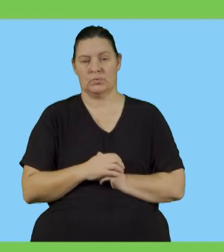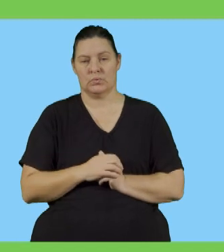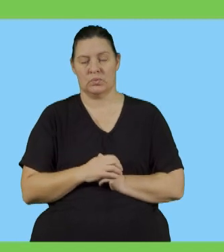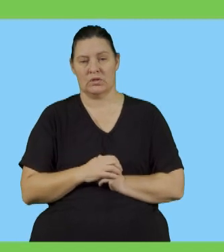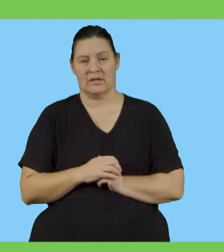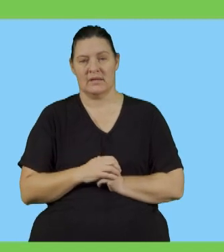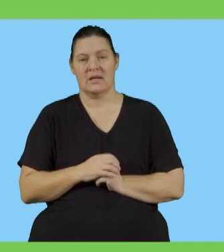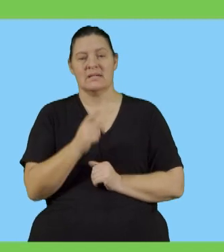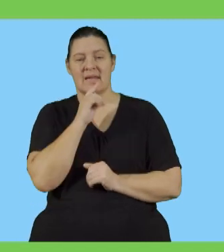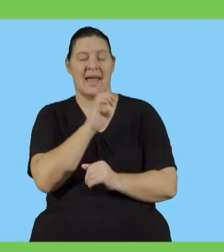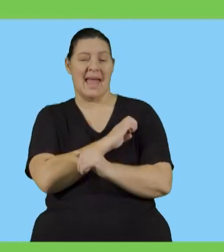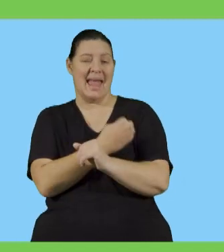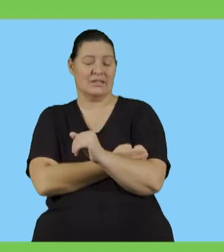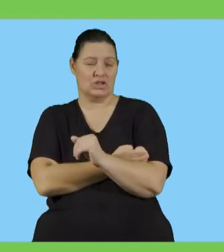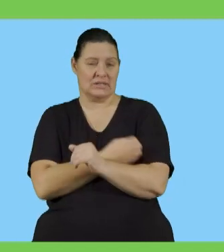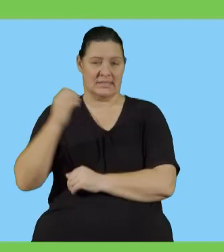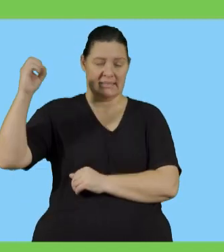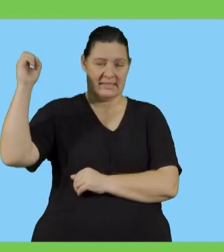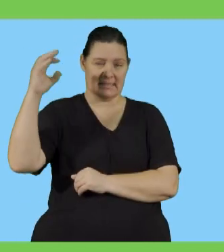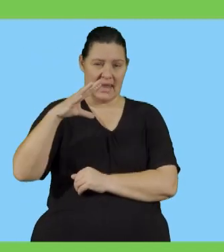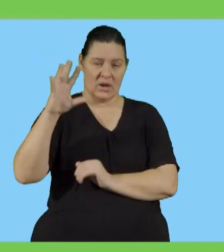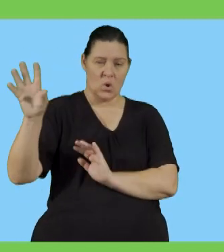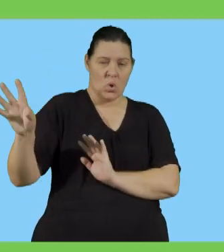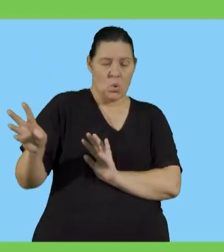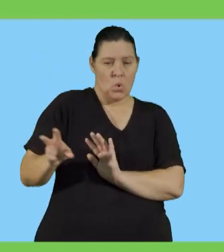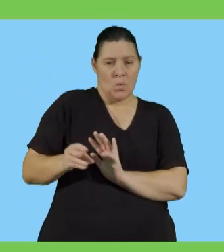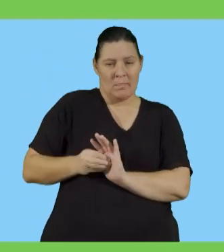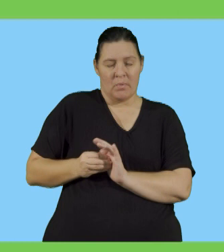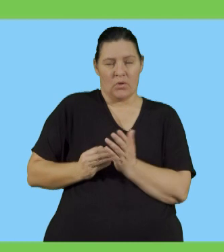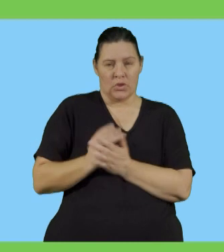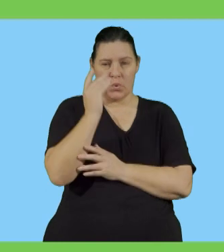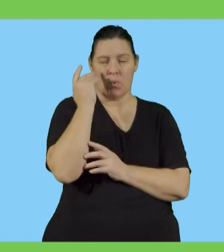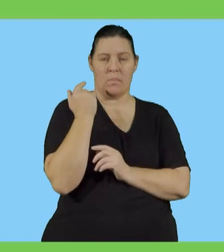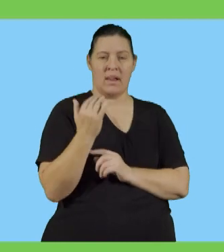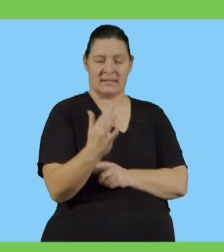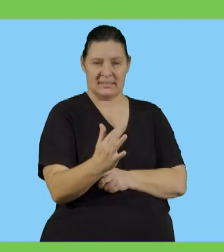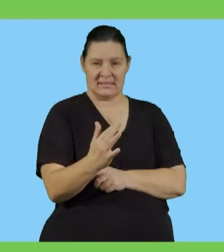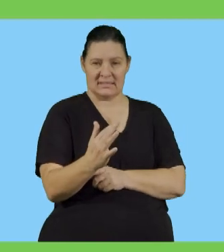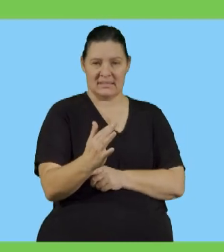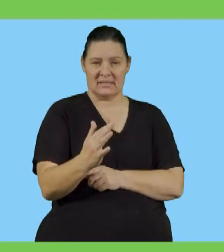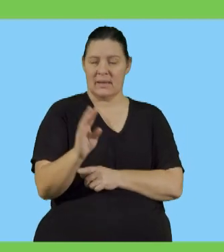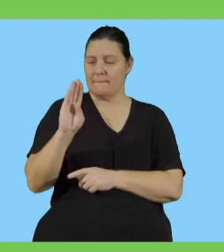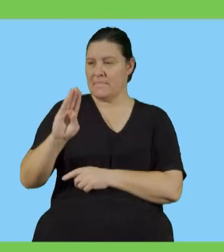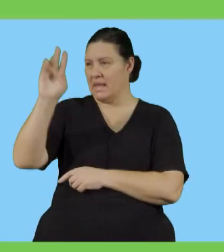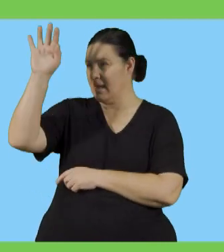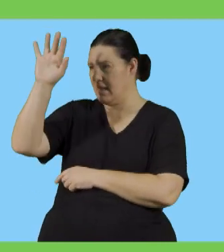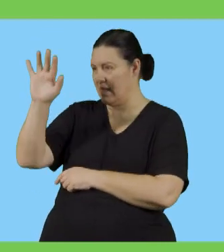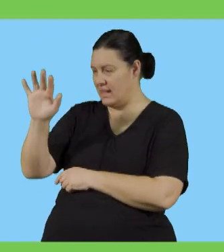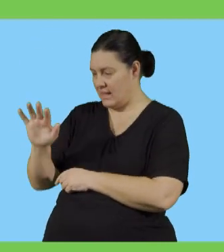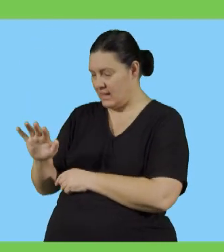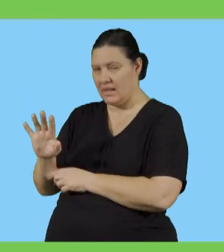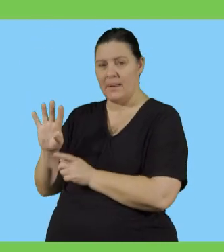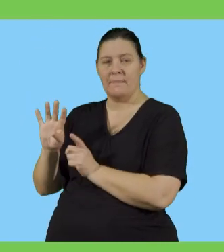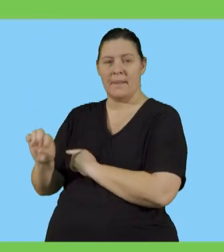2.2 says the energy of the sun absorbed by the plant. Let us go to column B and find